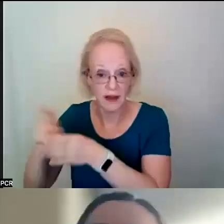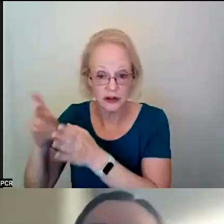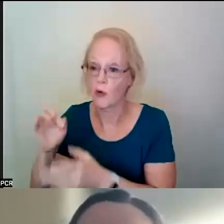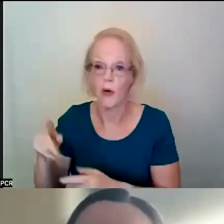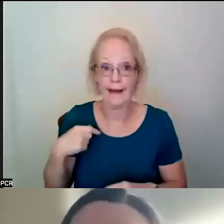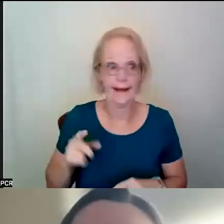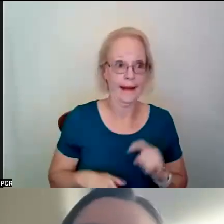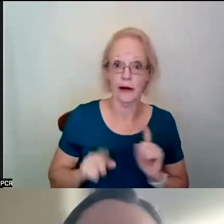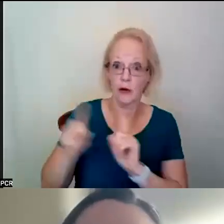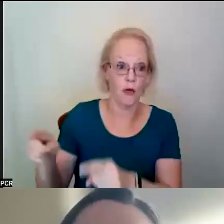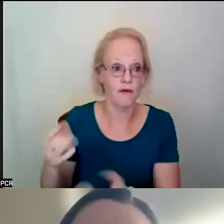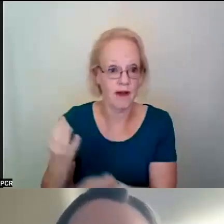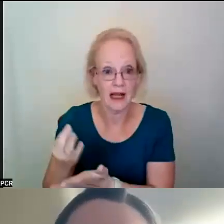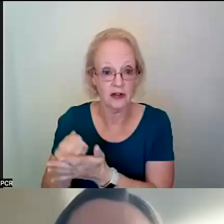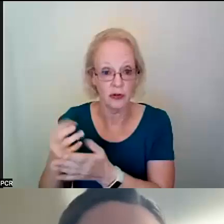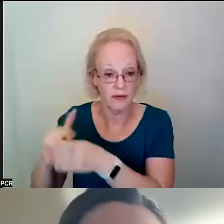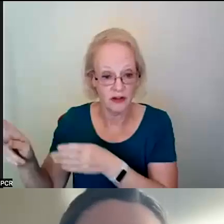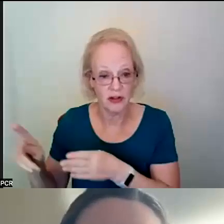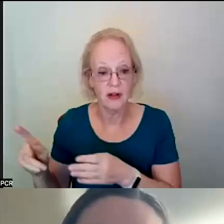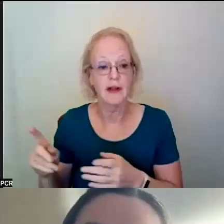then going to dispassionate